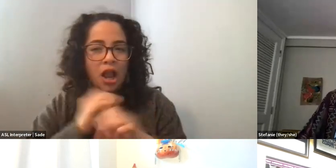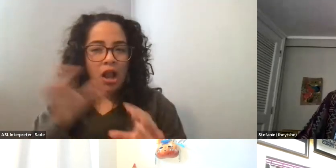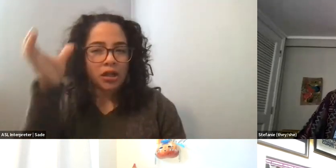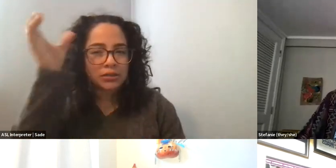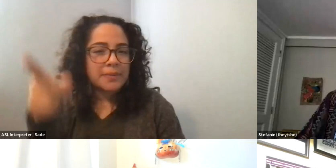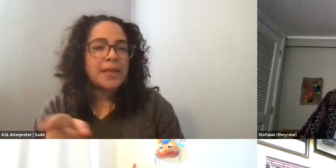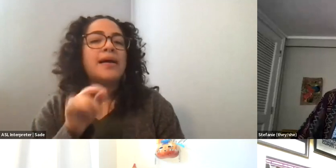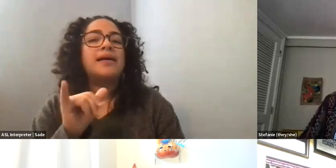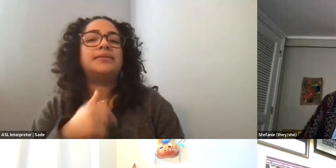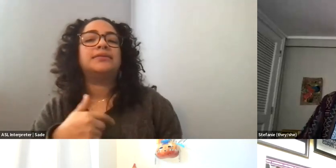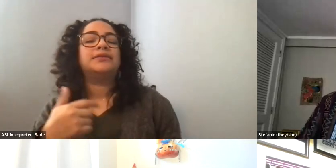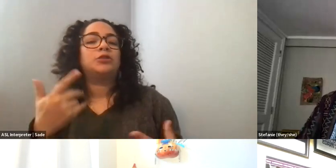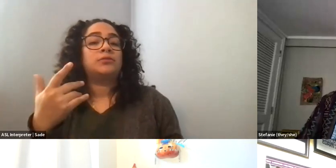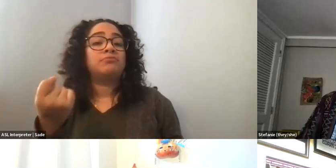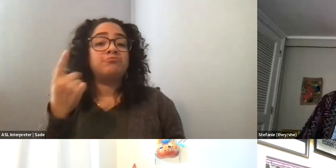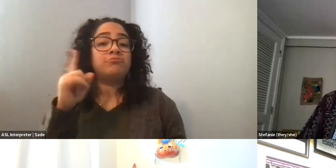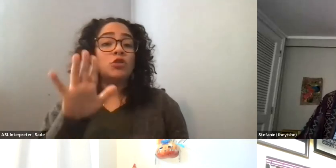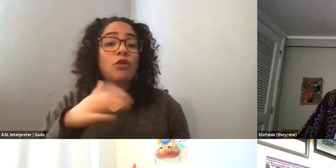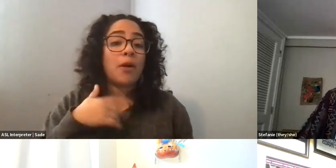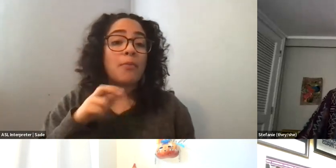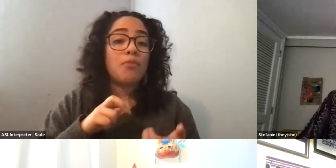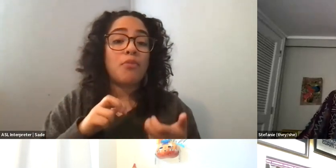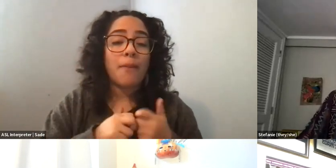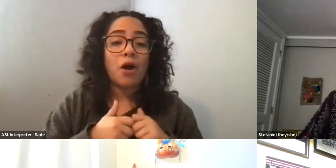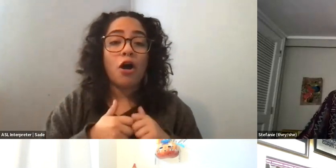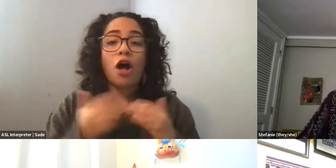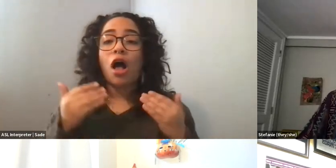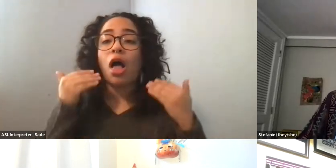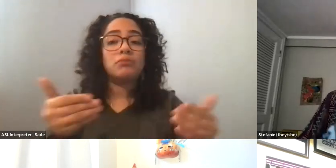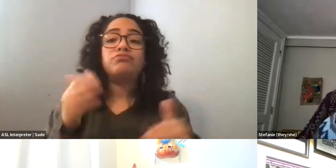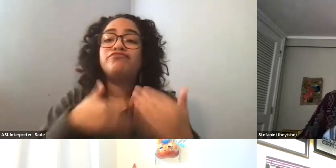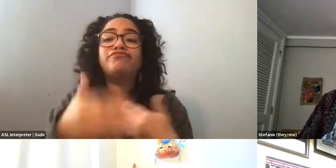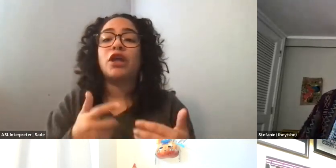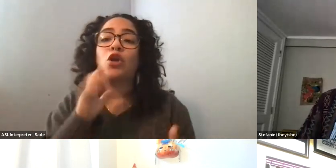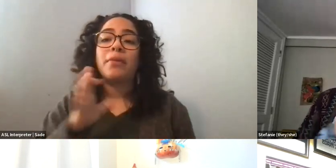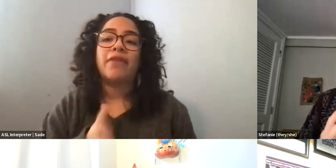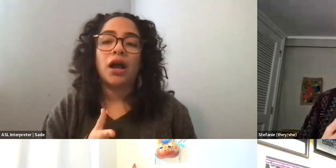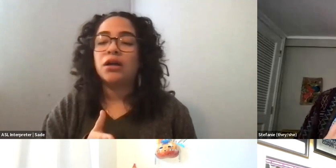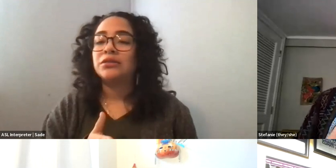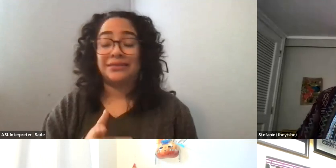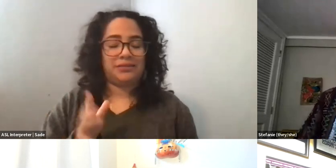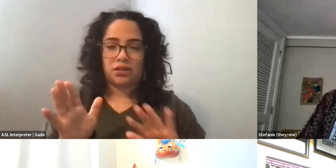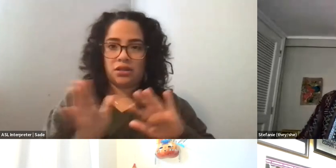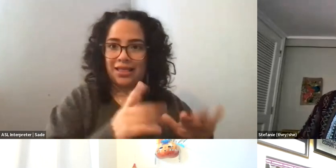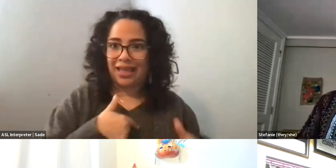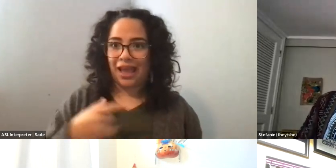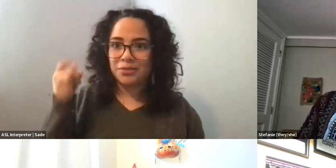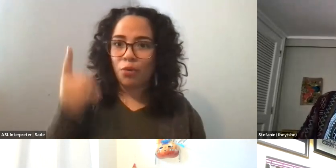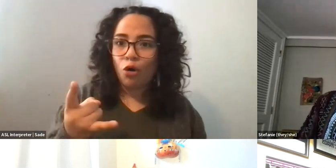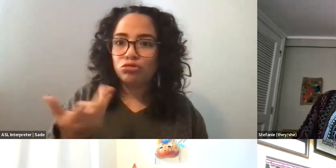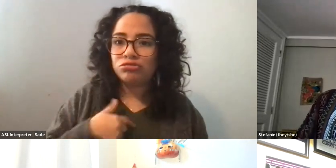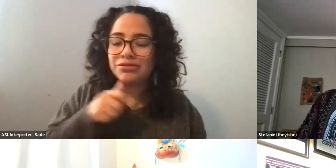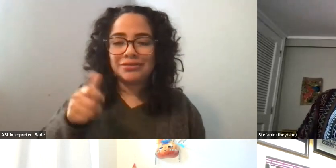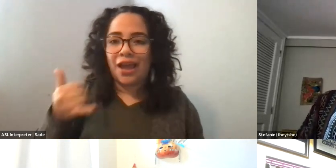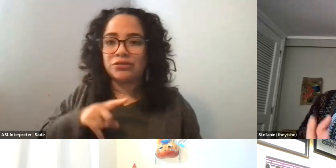problem, deal with it, and you're just like everyone else and it's fine. Whereas now, like, that's bullshit. Even like